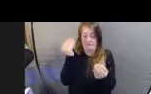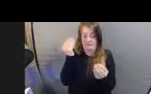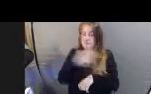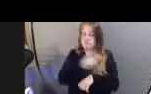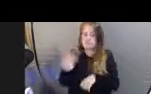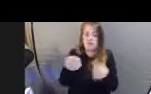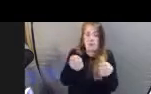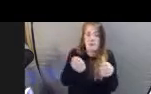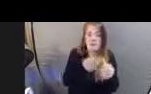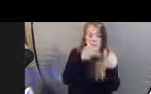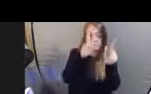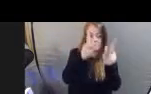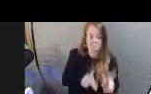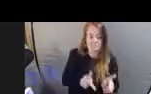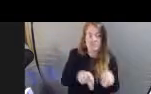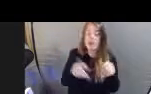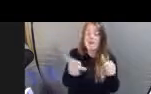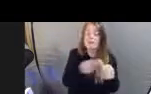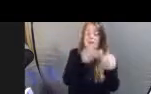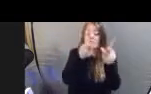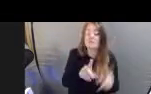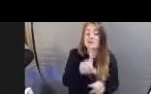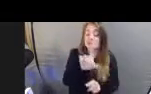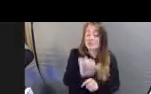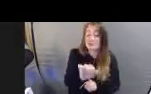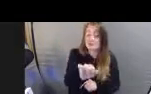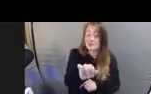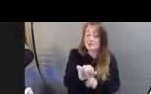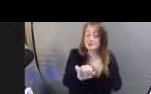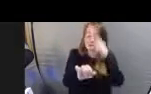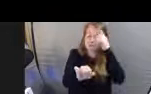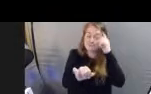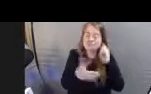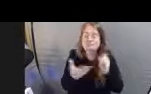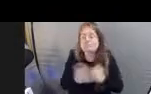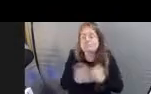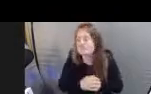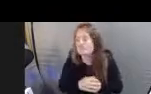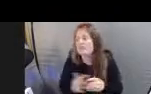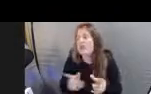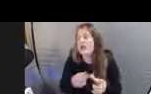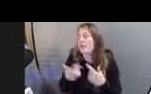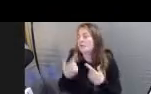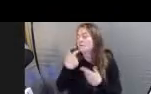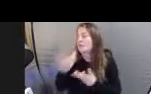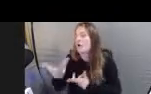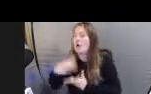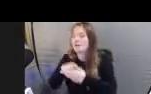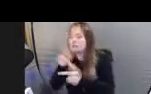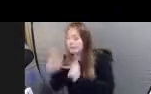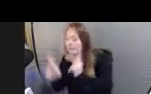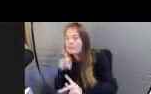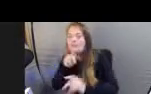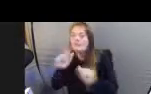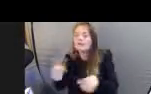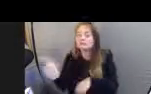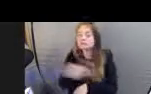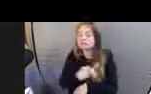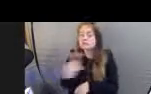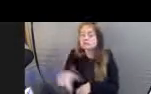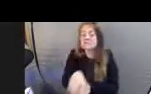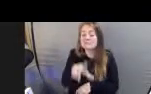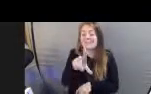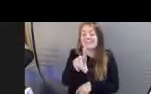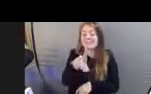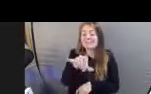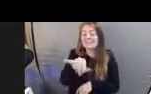terms persons with disabilities are accepted here. You could say autistic people, you can say diverse abilities, but to